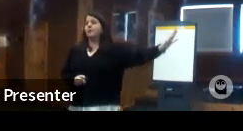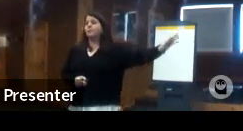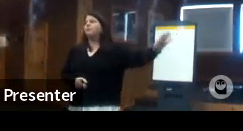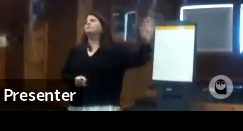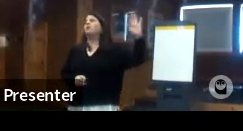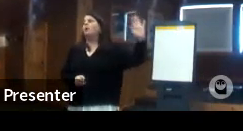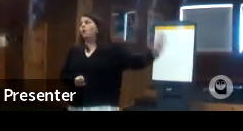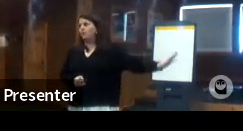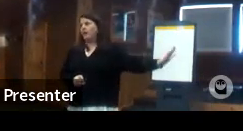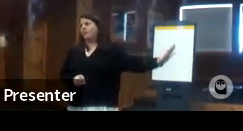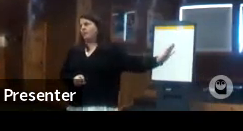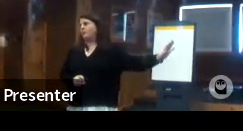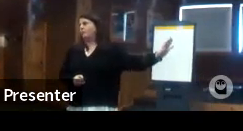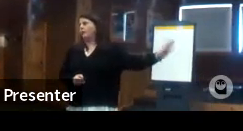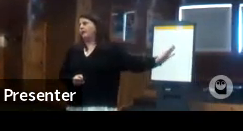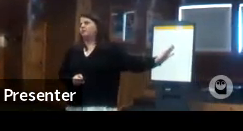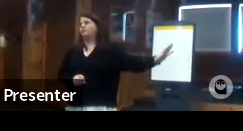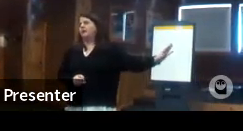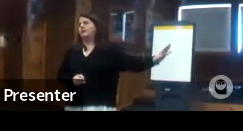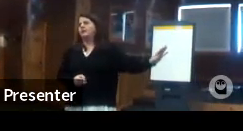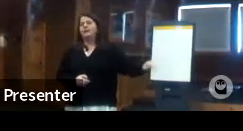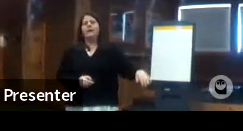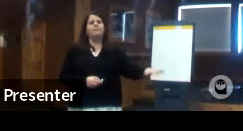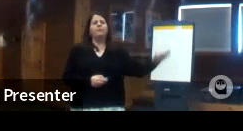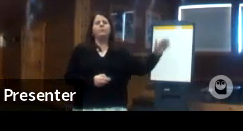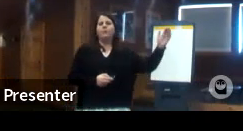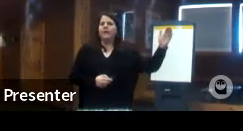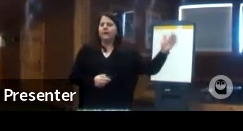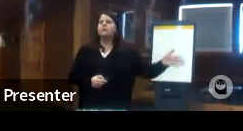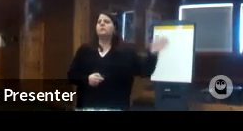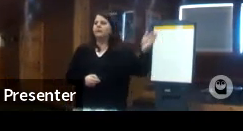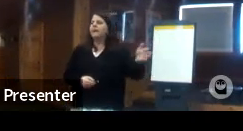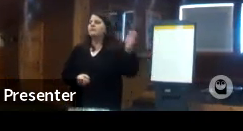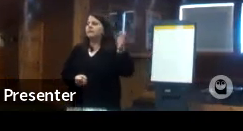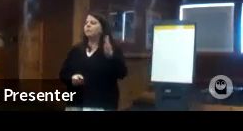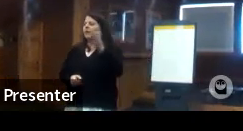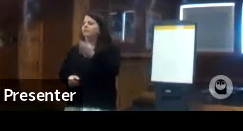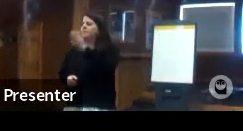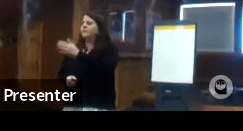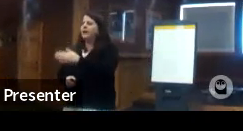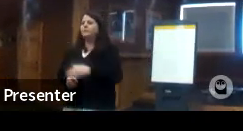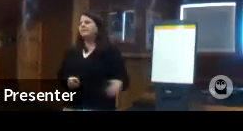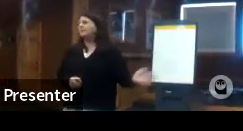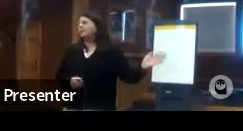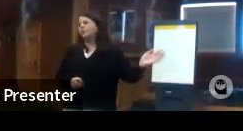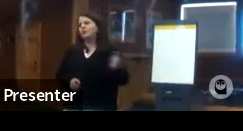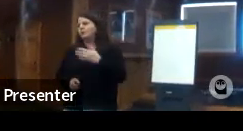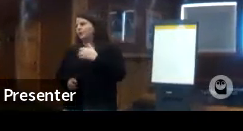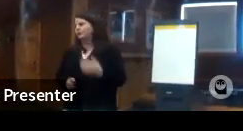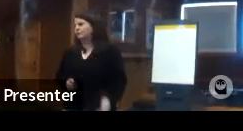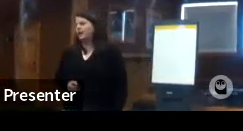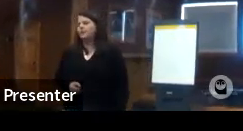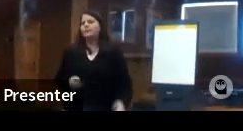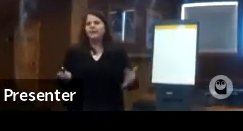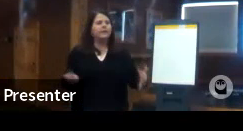her age group, it was all about what they were wearing, right? And we're getting a little bit less away from that, but it's a slow ball